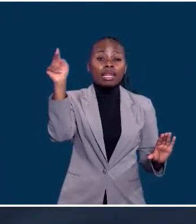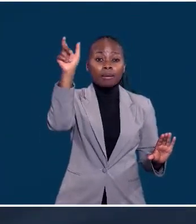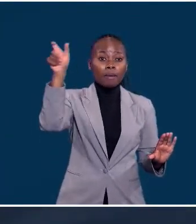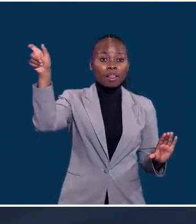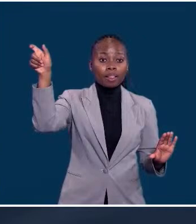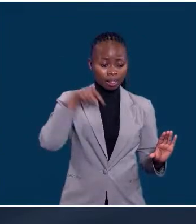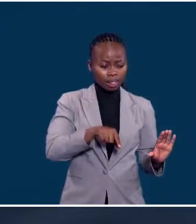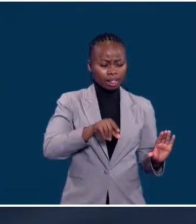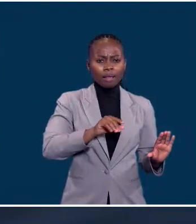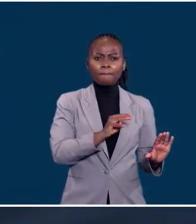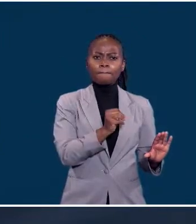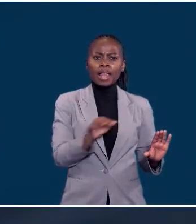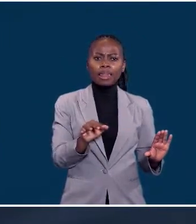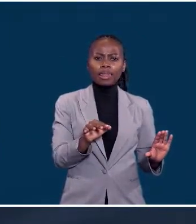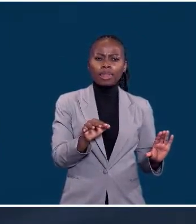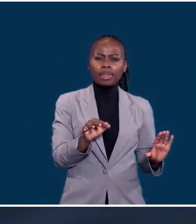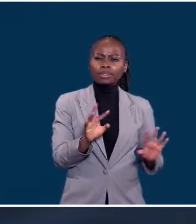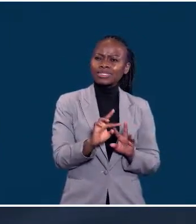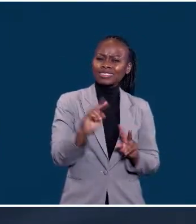And